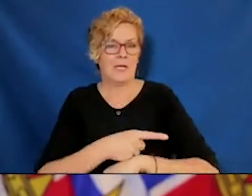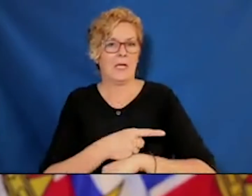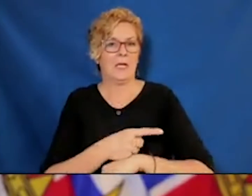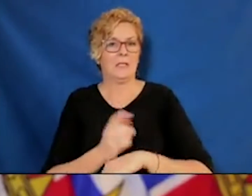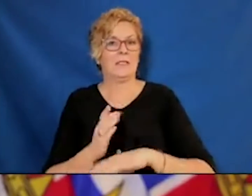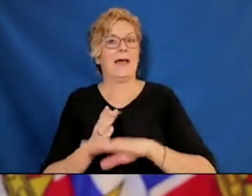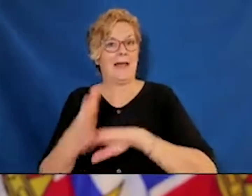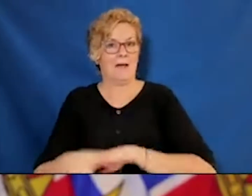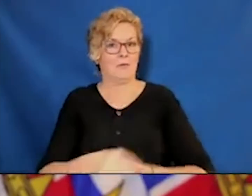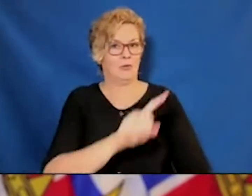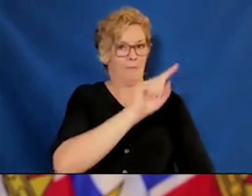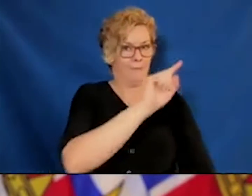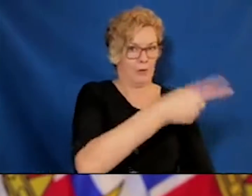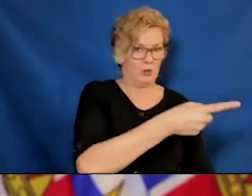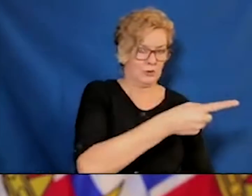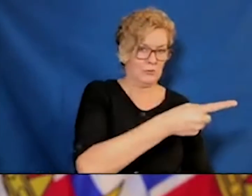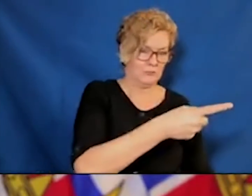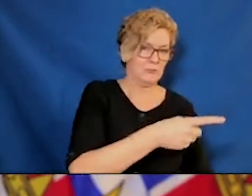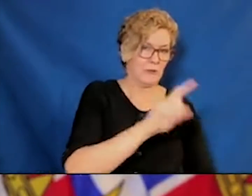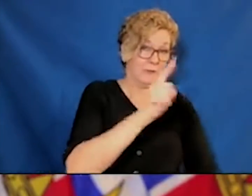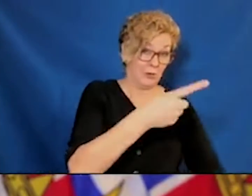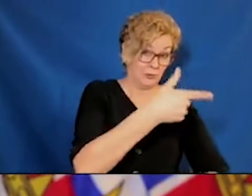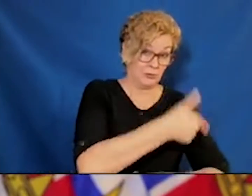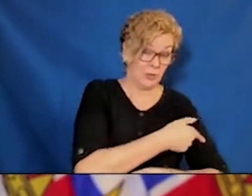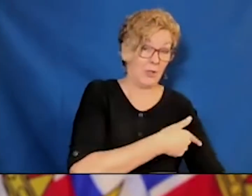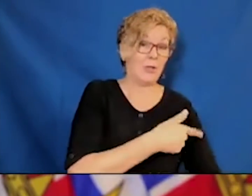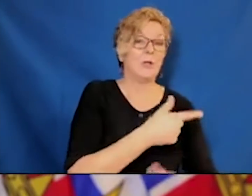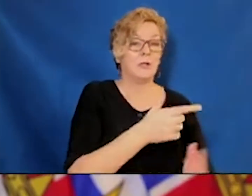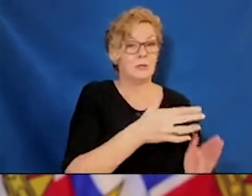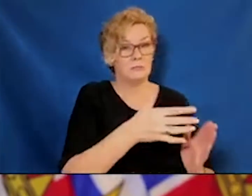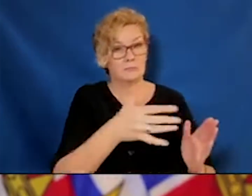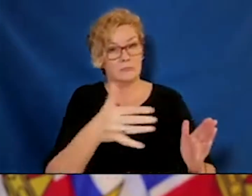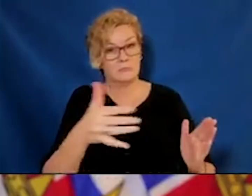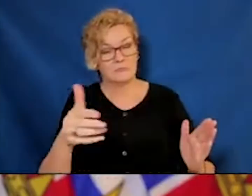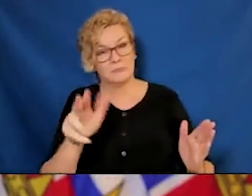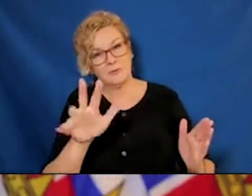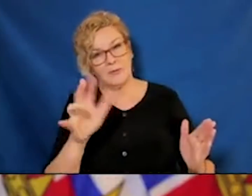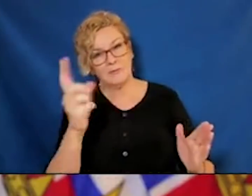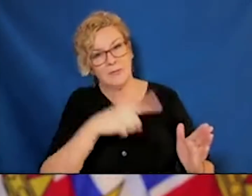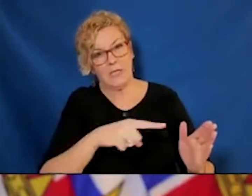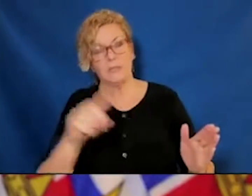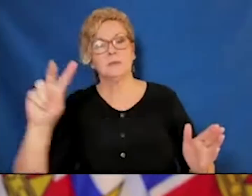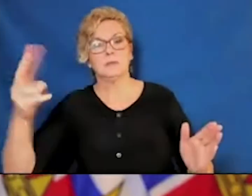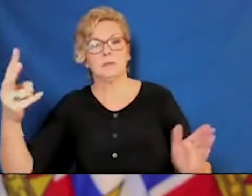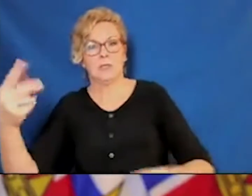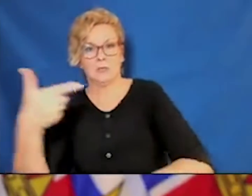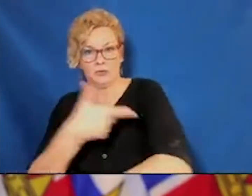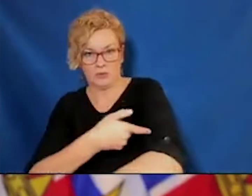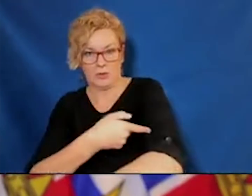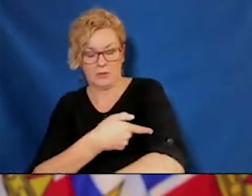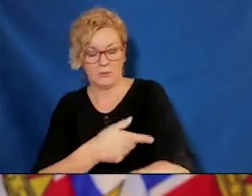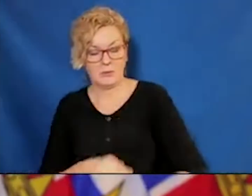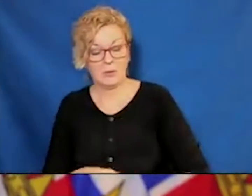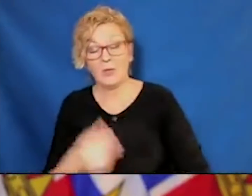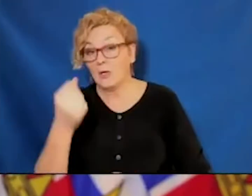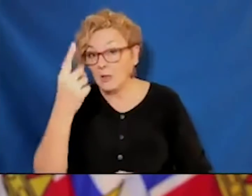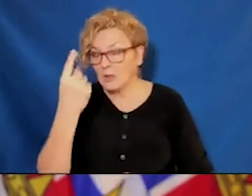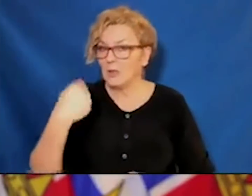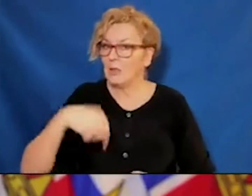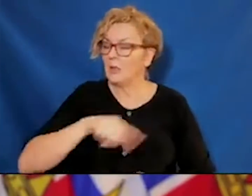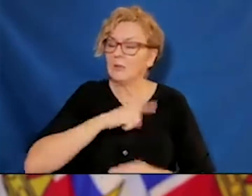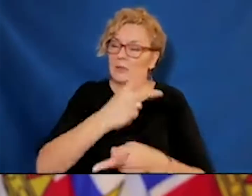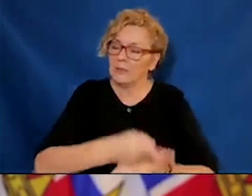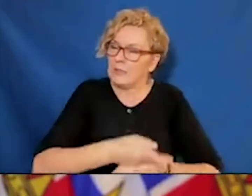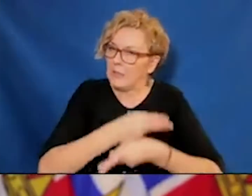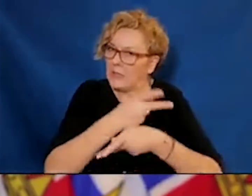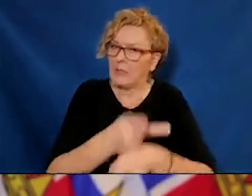how much vaccine we will receive, and we did an ethical review of this as well, and I will refer people to our ethical framework